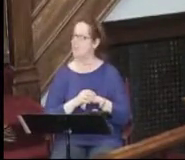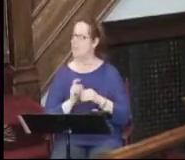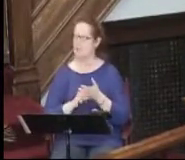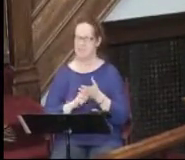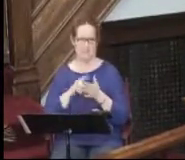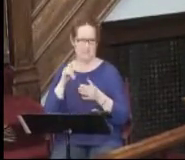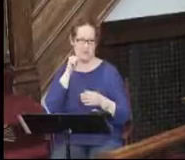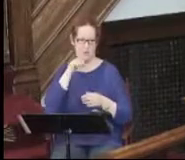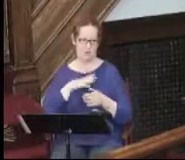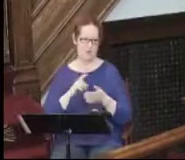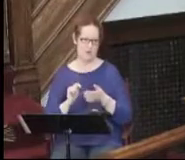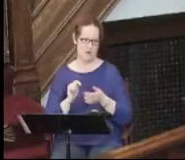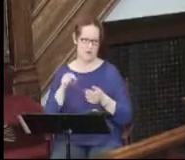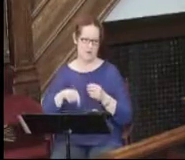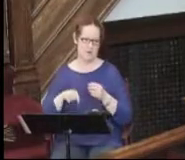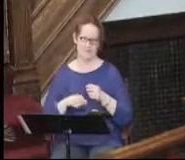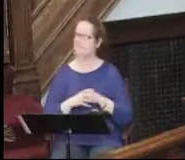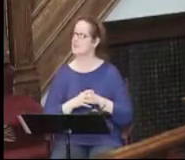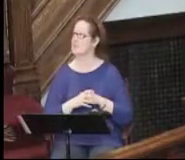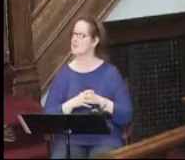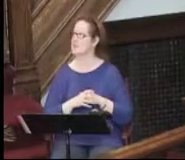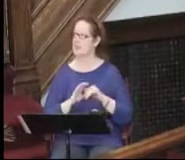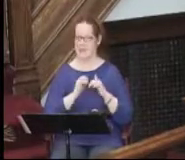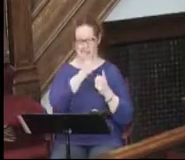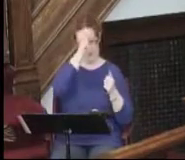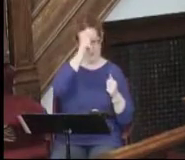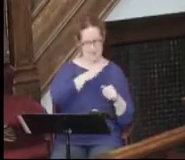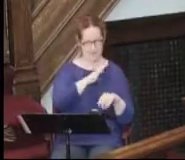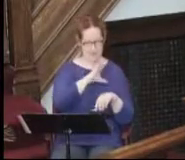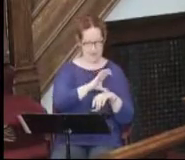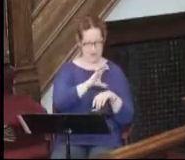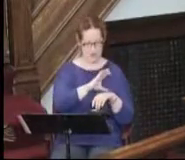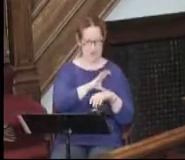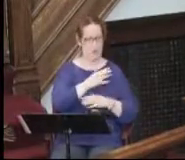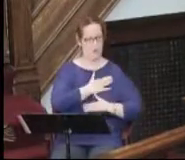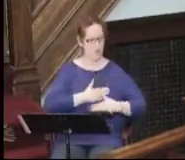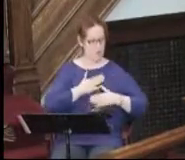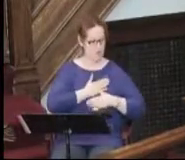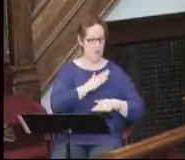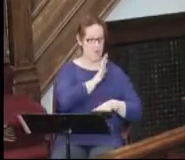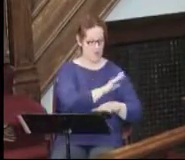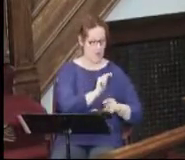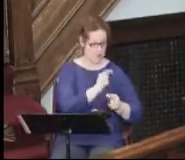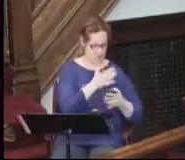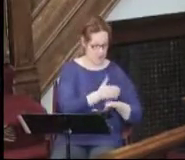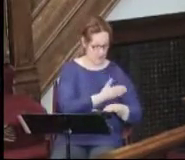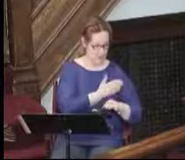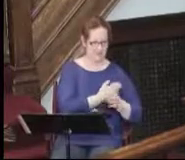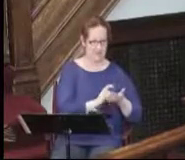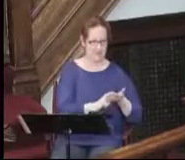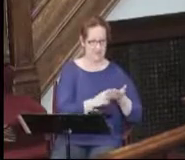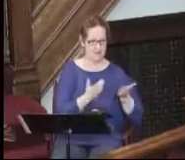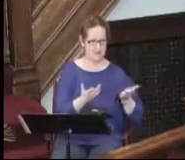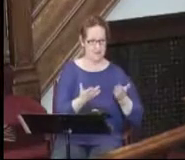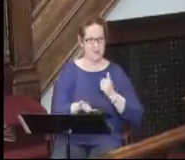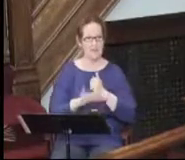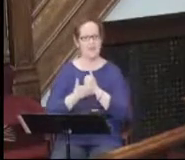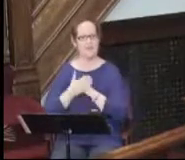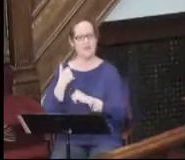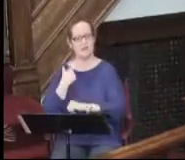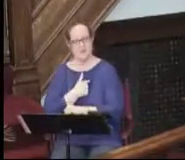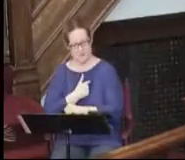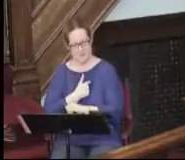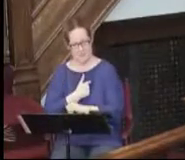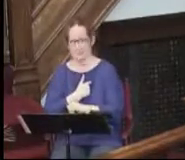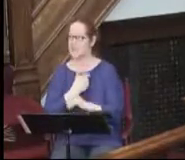that washroom. This is the way for the men of the church who've enjoyed a wonderfully renovated washroom to help us